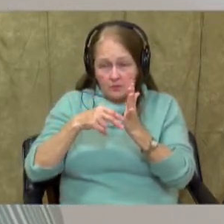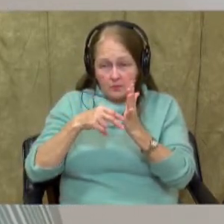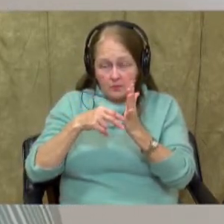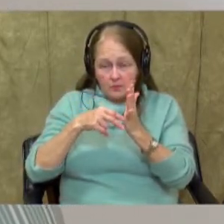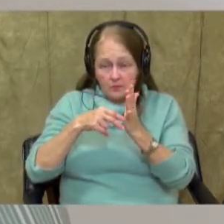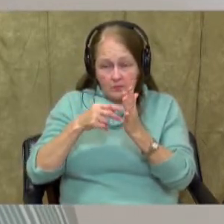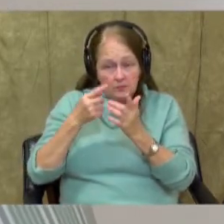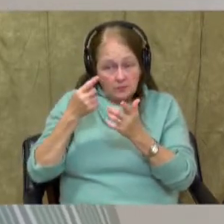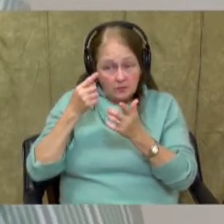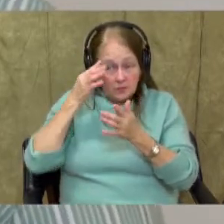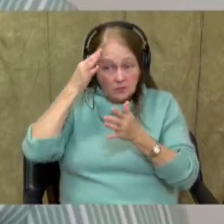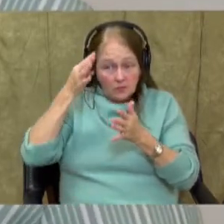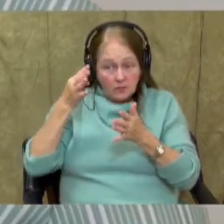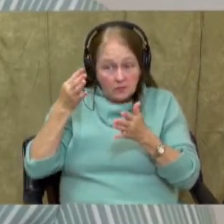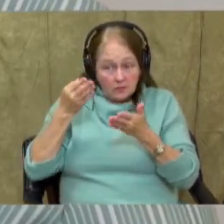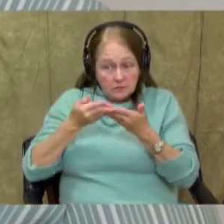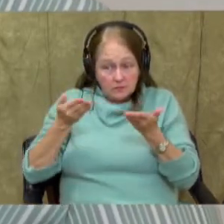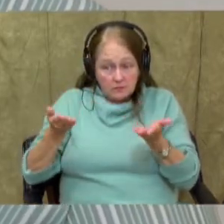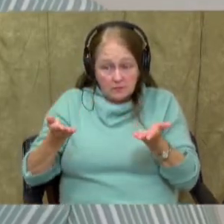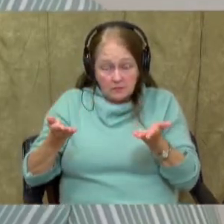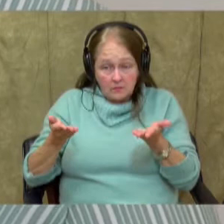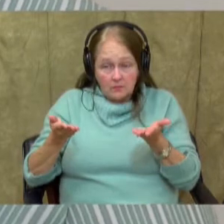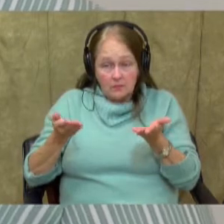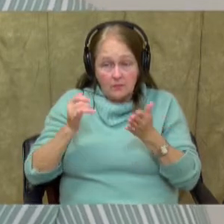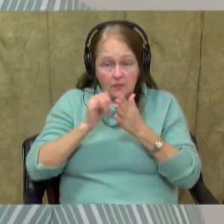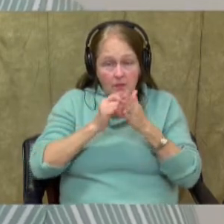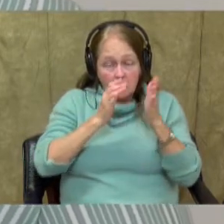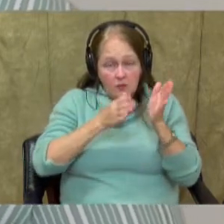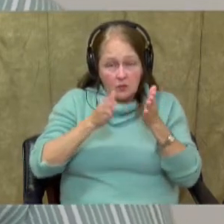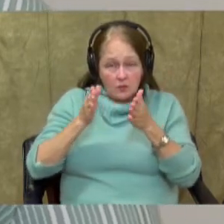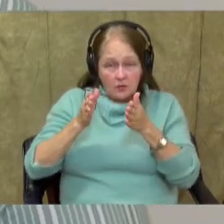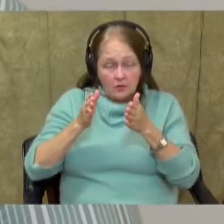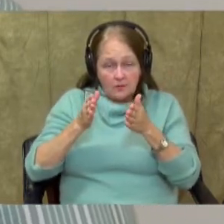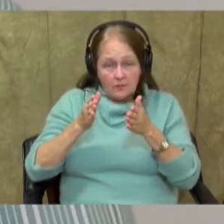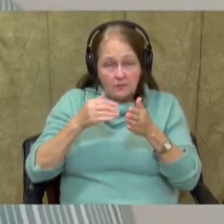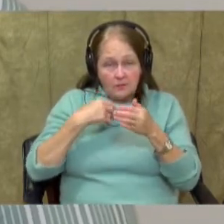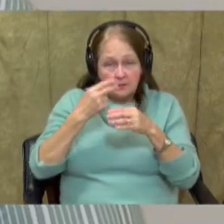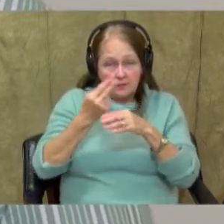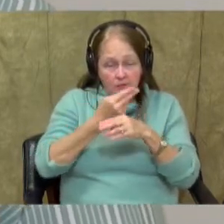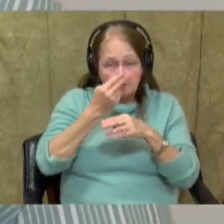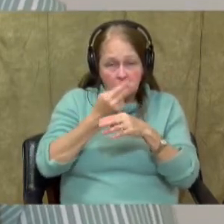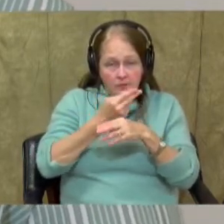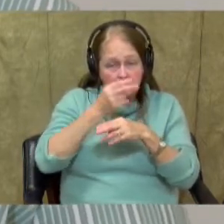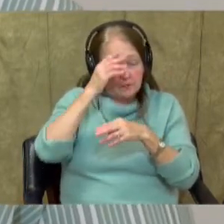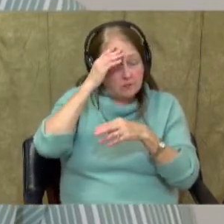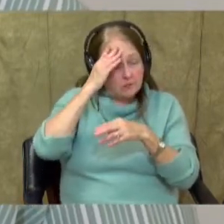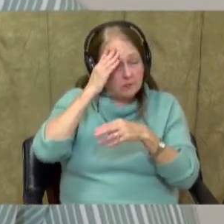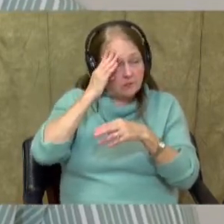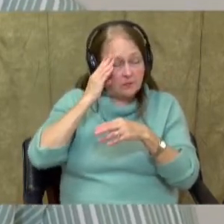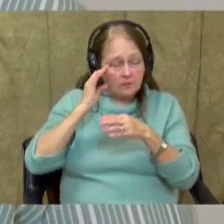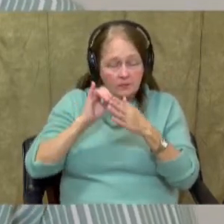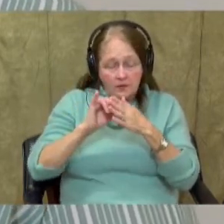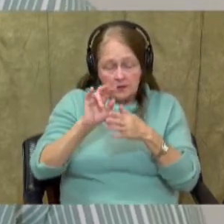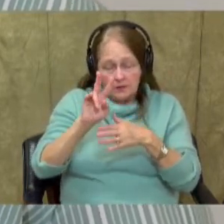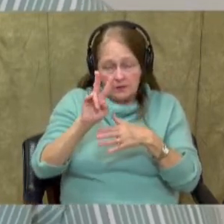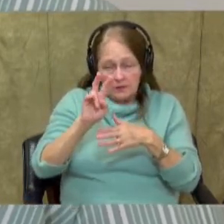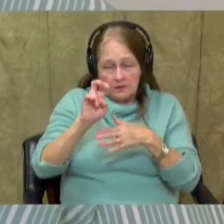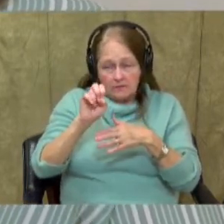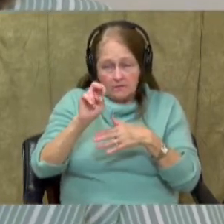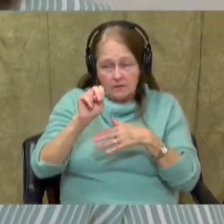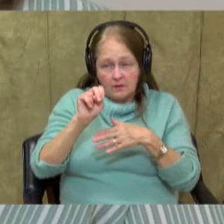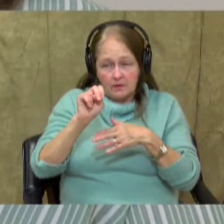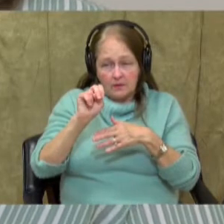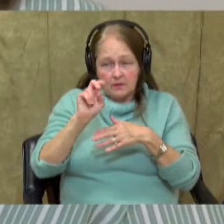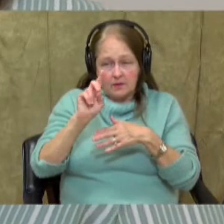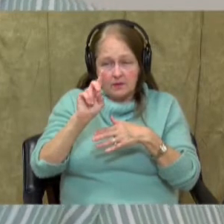Did you come up with it? Because the organizer that I like to use in this would be considered the Venn diagram. And this